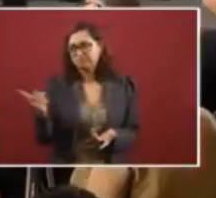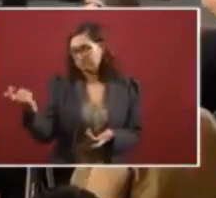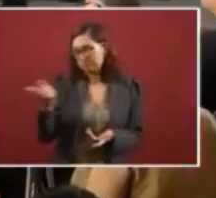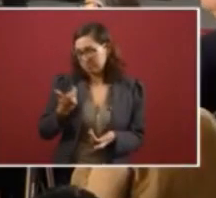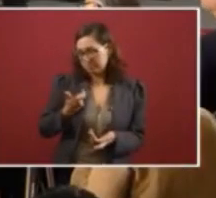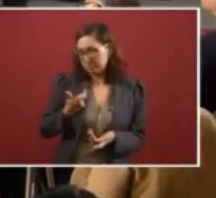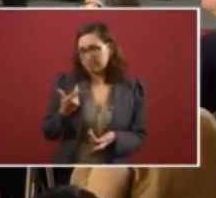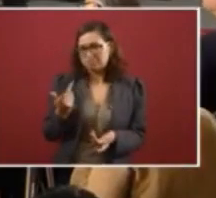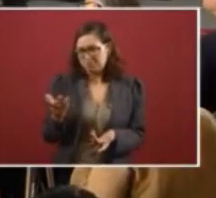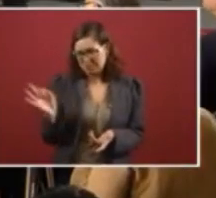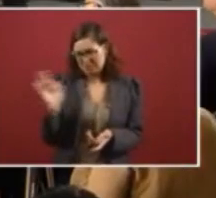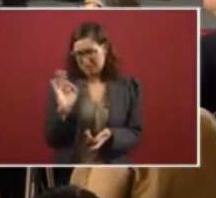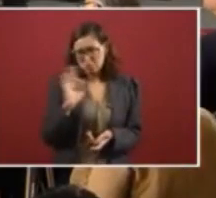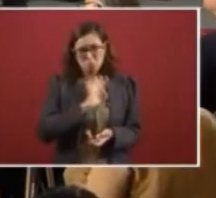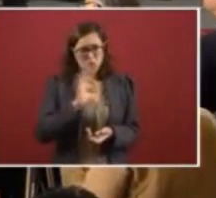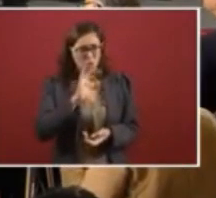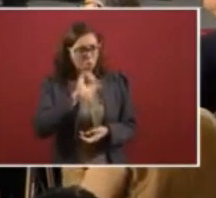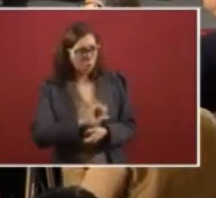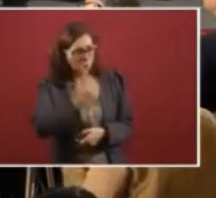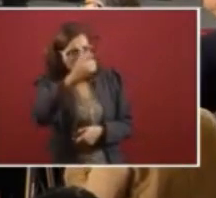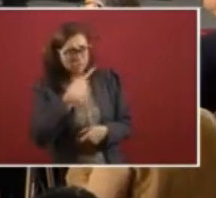so they can be rented to